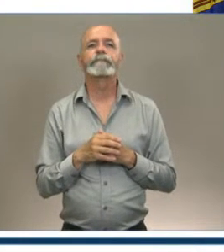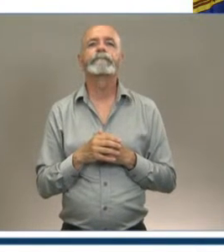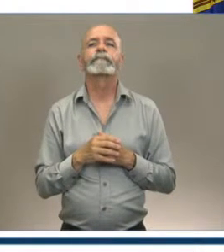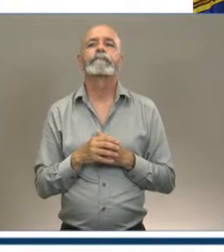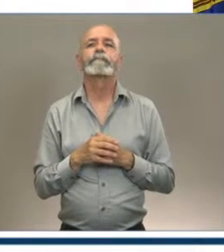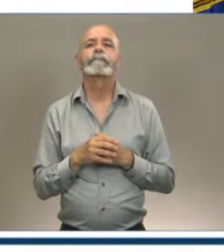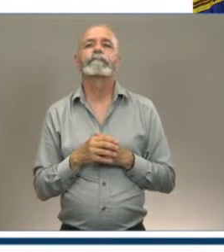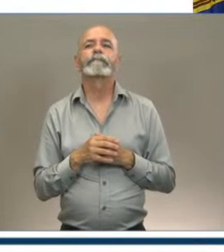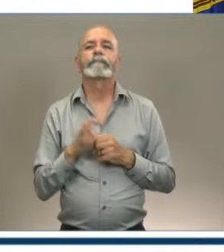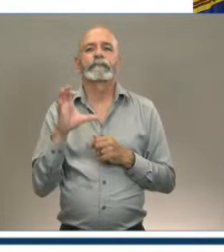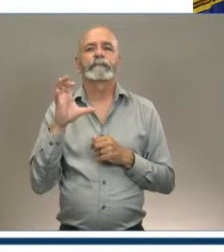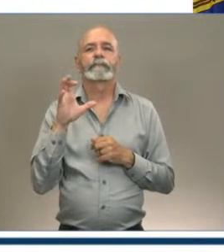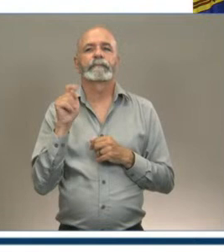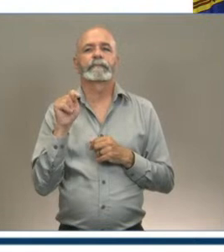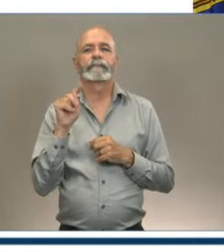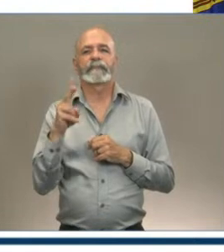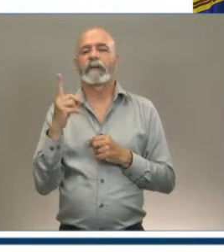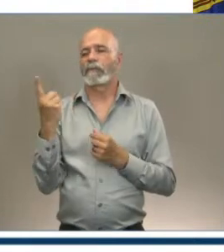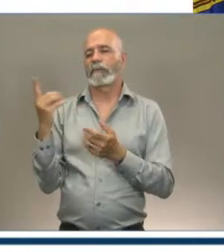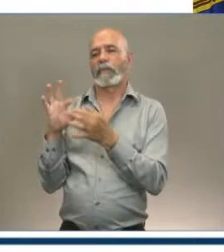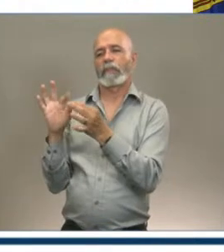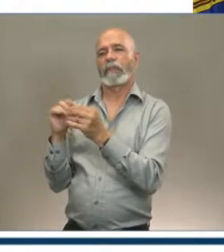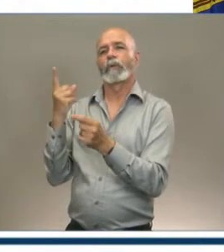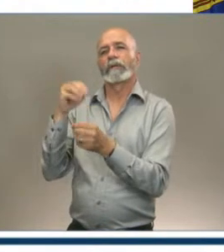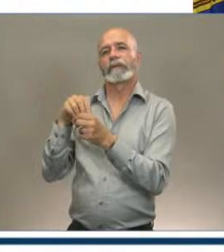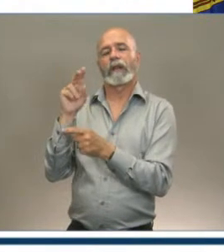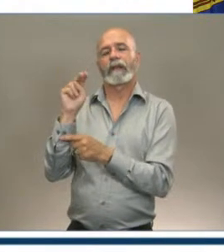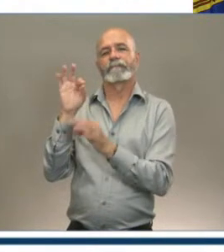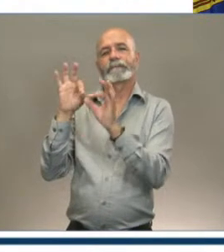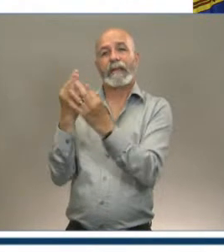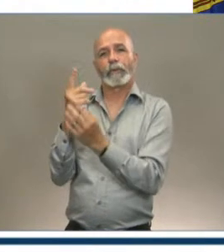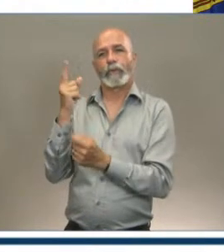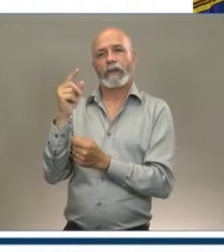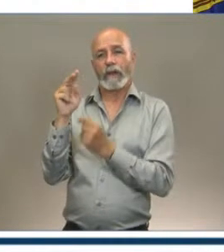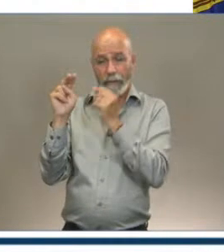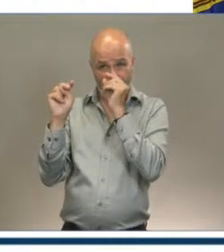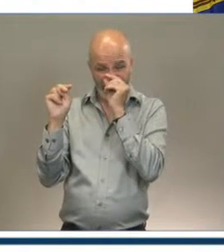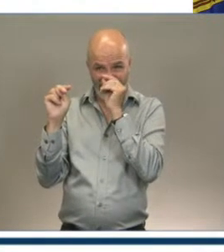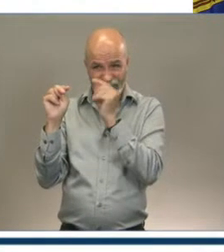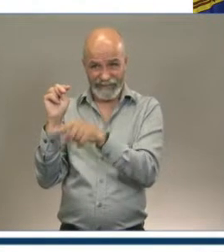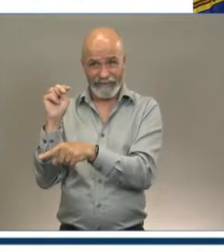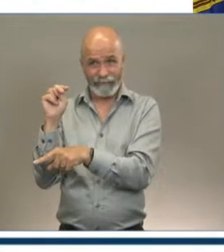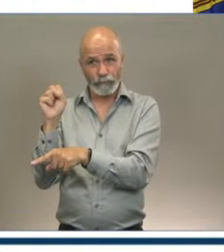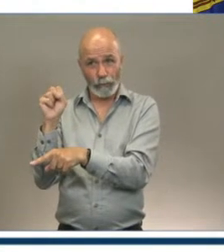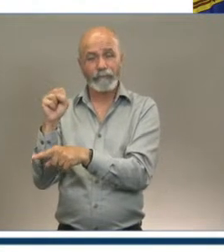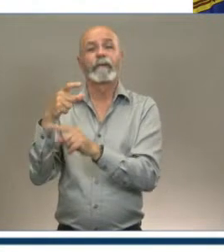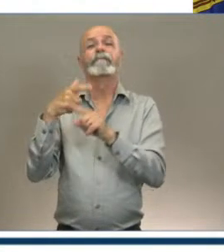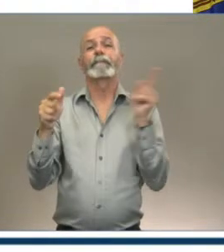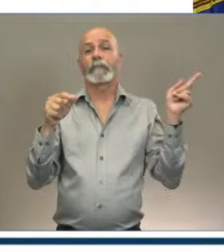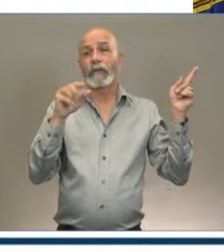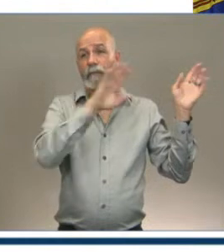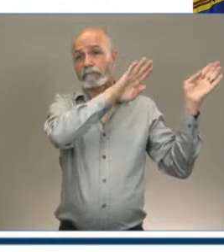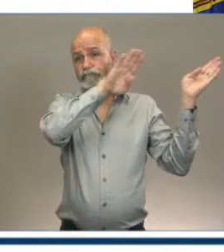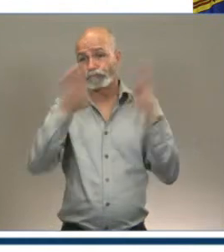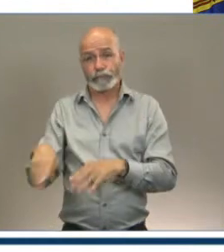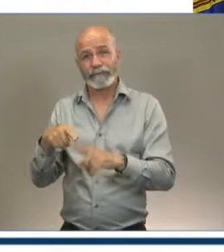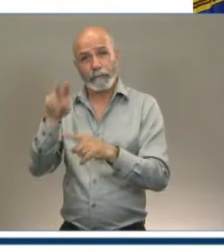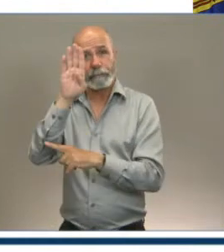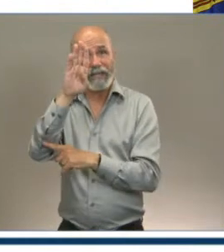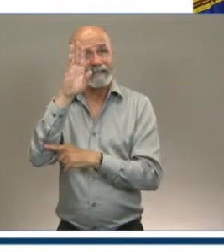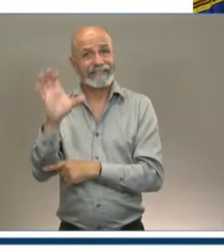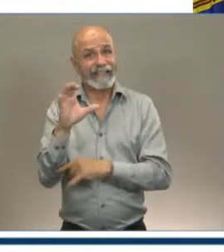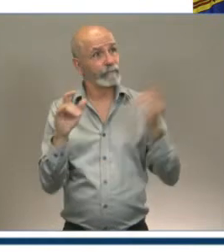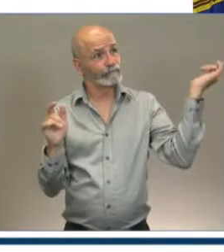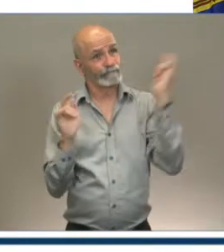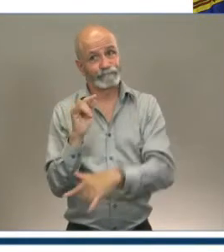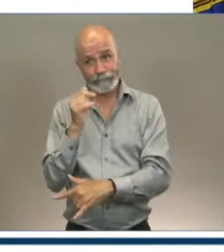been speaking with a family from Nova Scotia whose son arrived home from British Columbia. As it's been explained to us, after